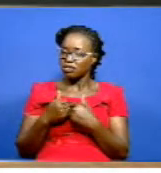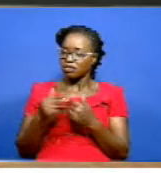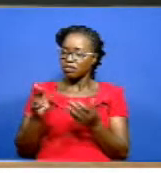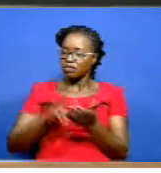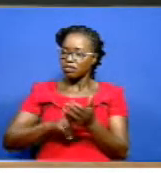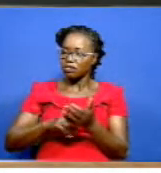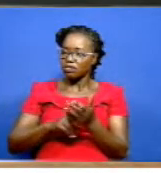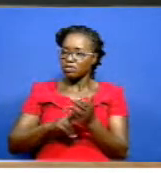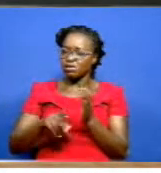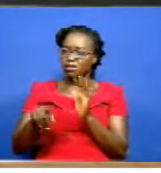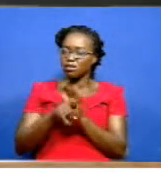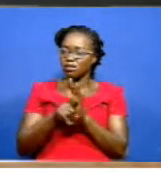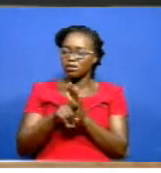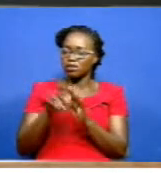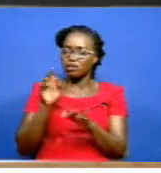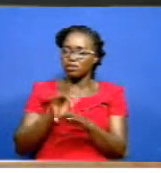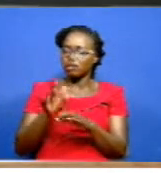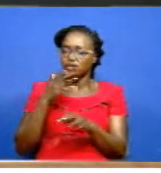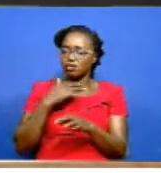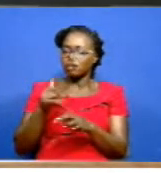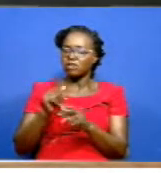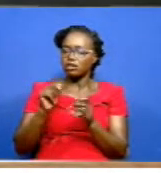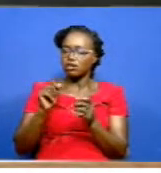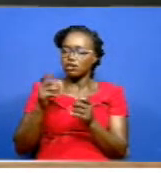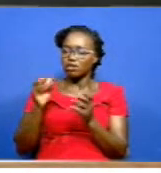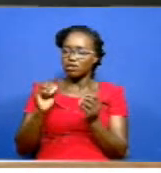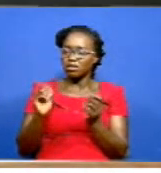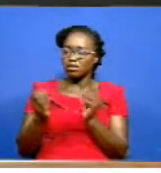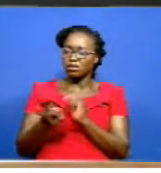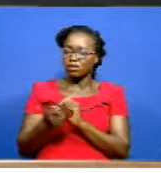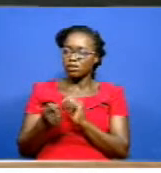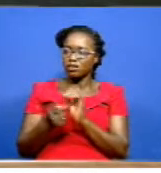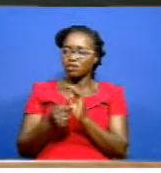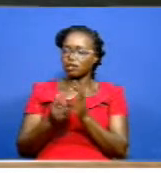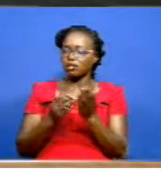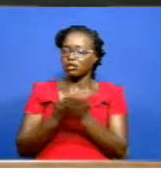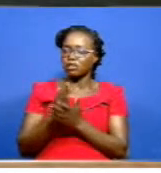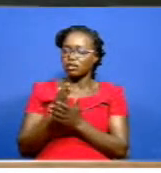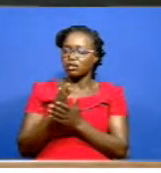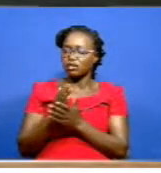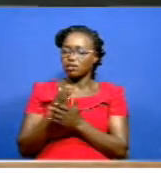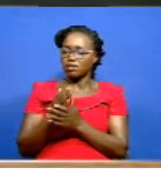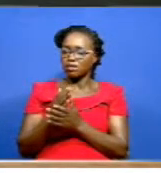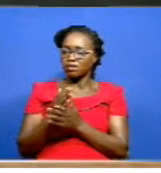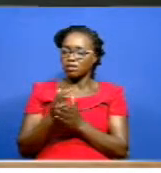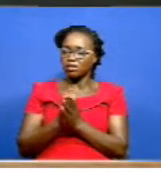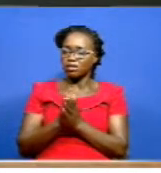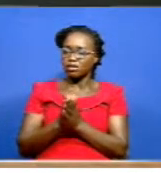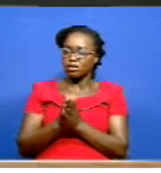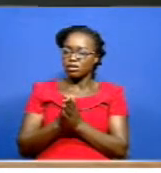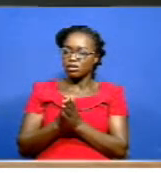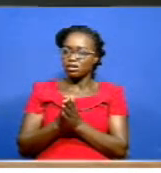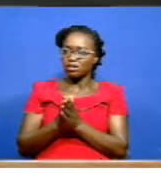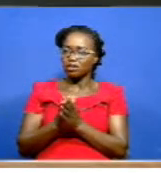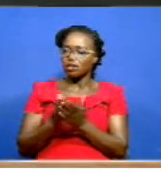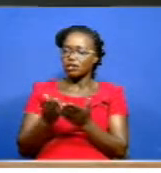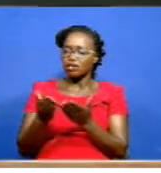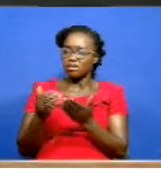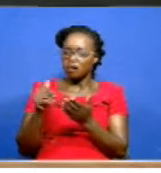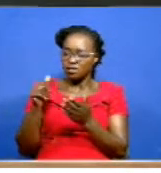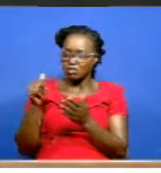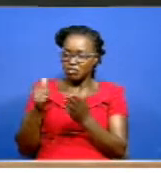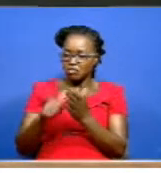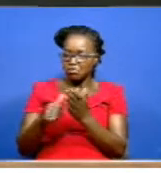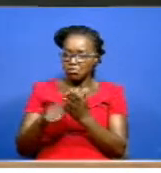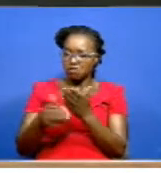such adverse events, and they would like to ensure and investigate that that is not the cause. Of course, some